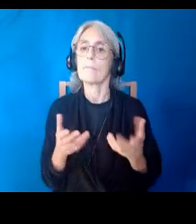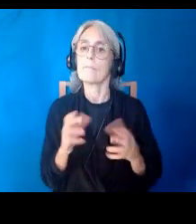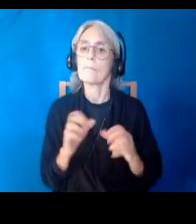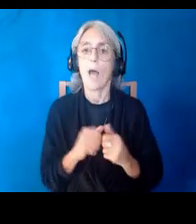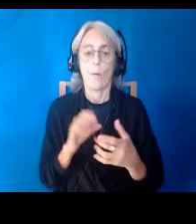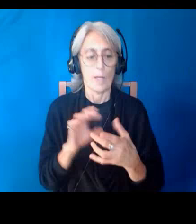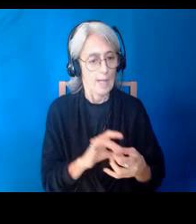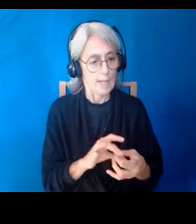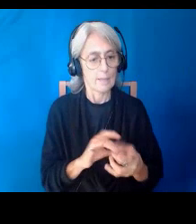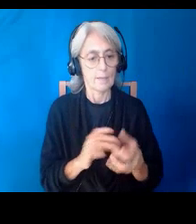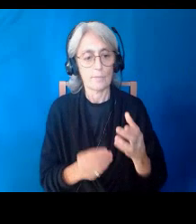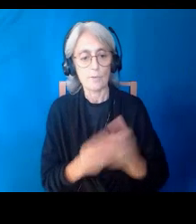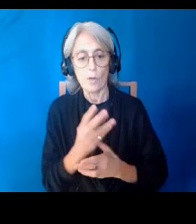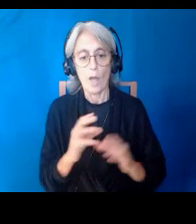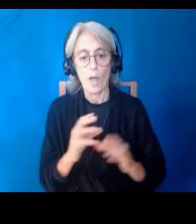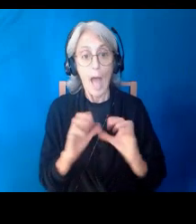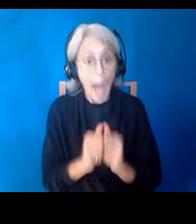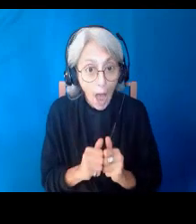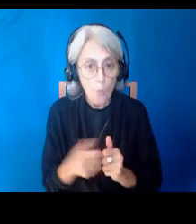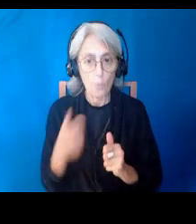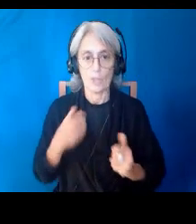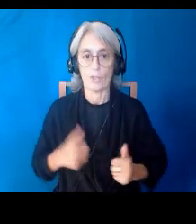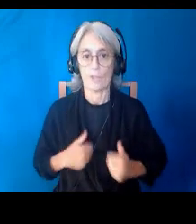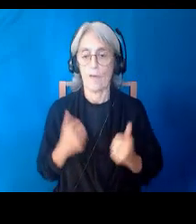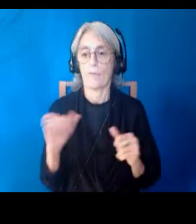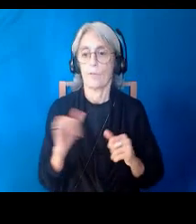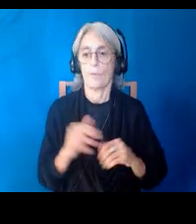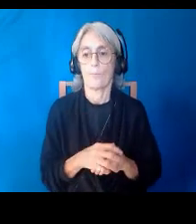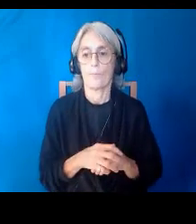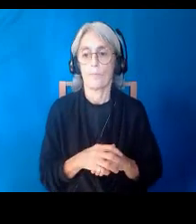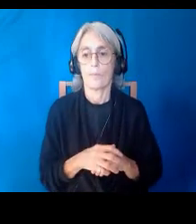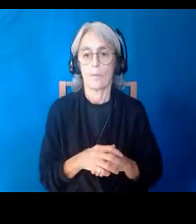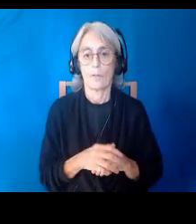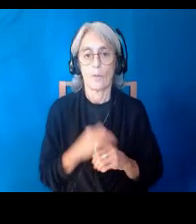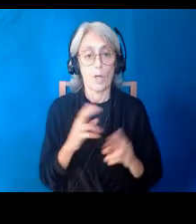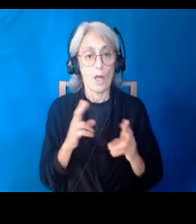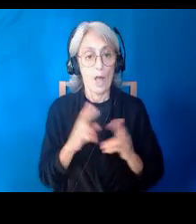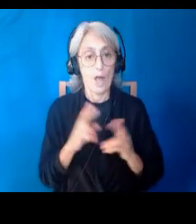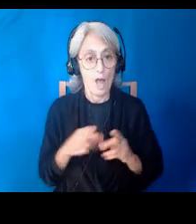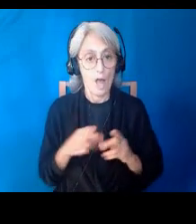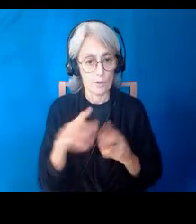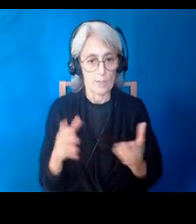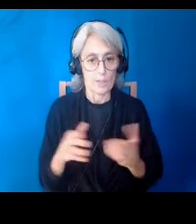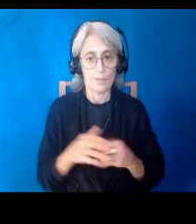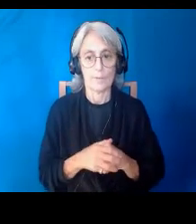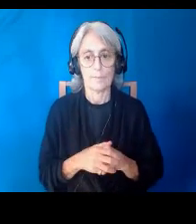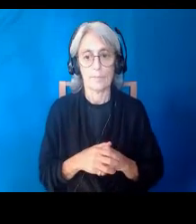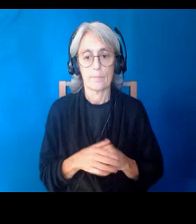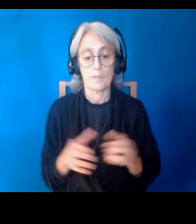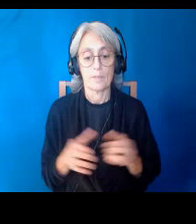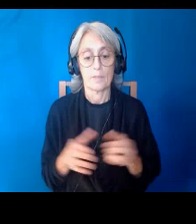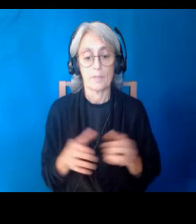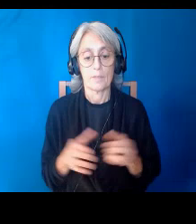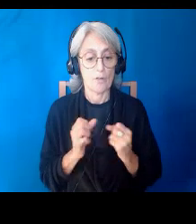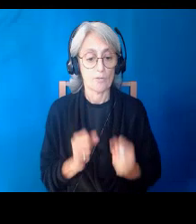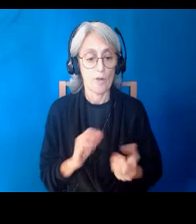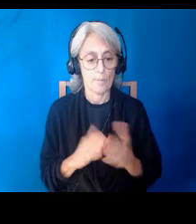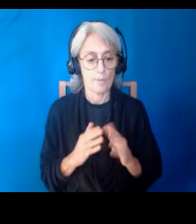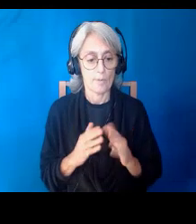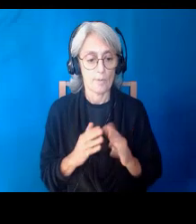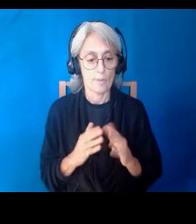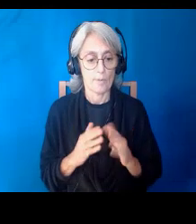and how we survive. We are honored by your presence. Our small but mighty community of 98,000